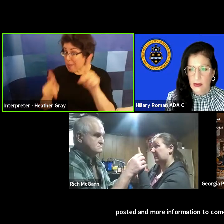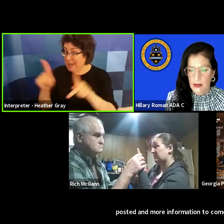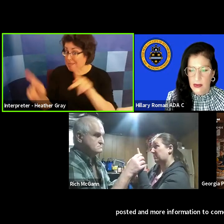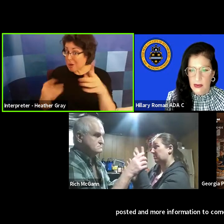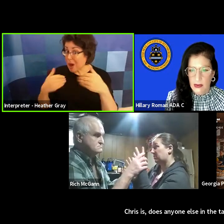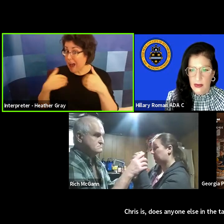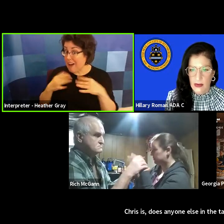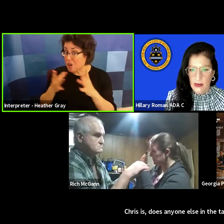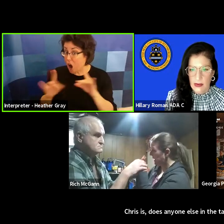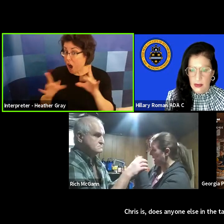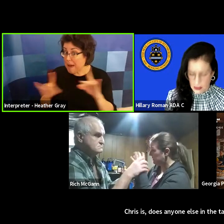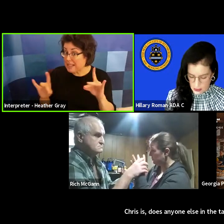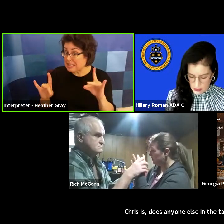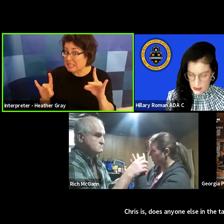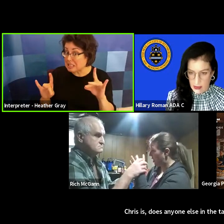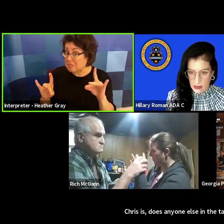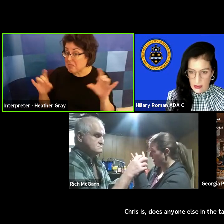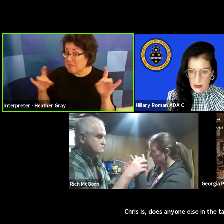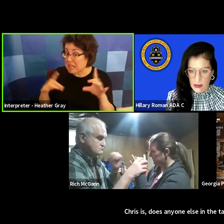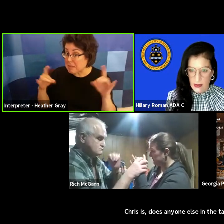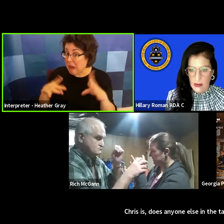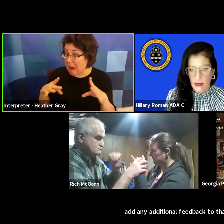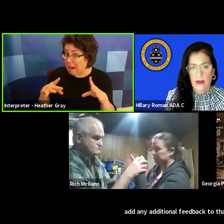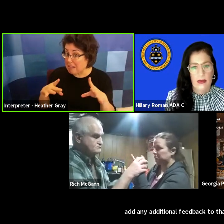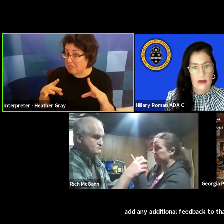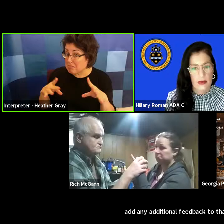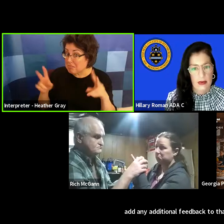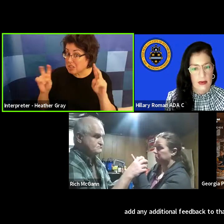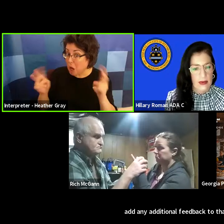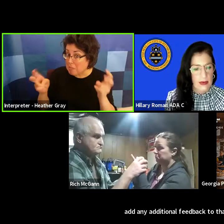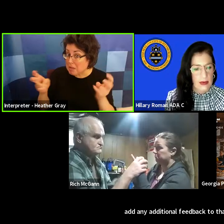add any additional feedback to that particular topic?